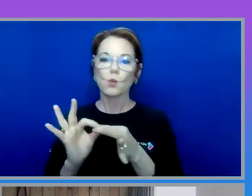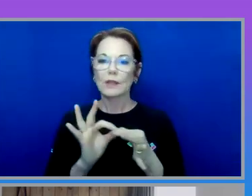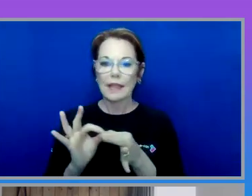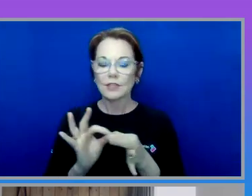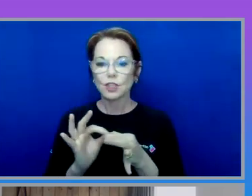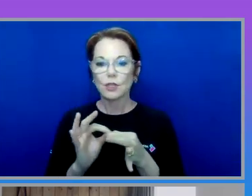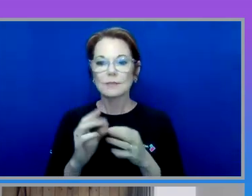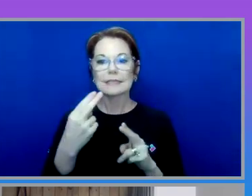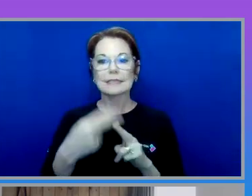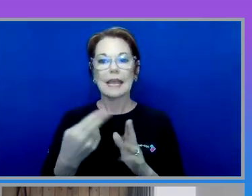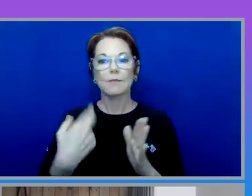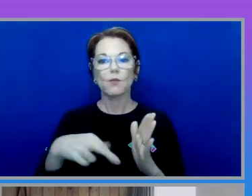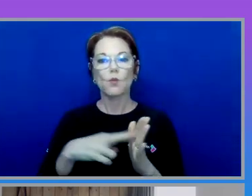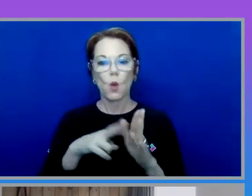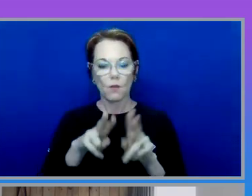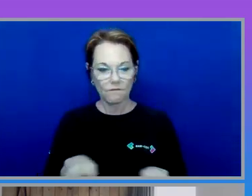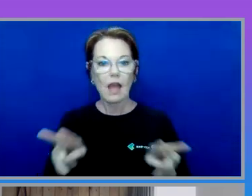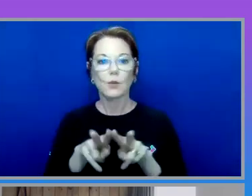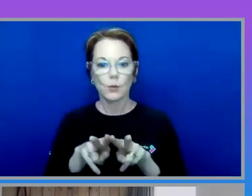name role value.